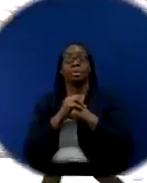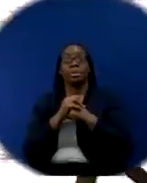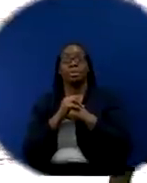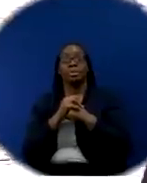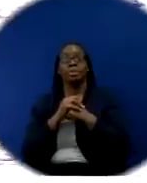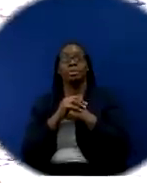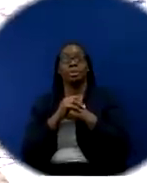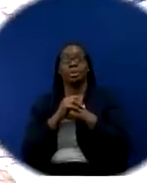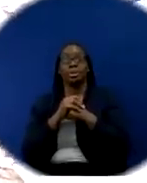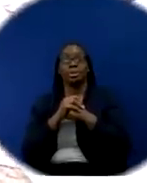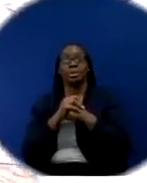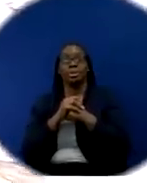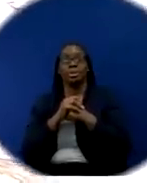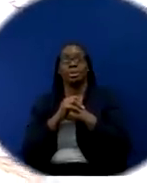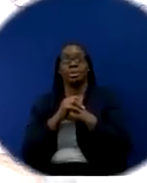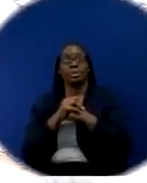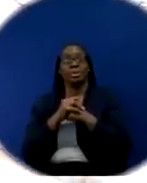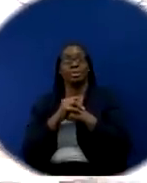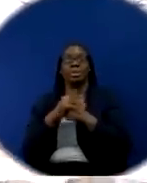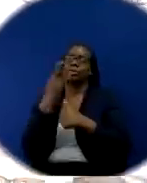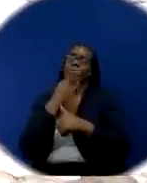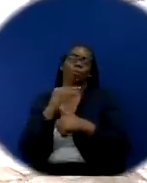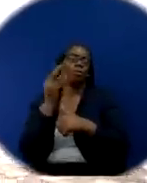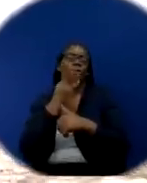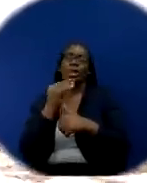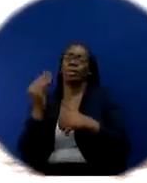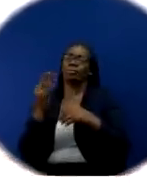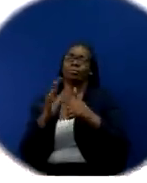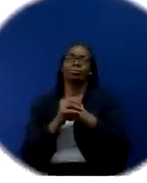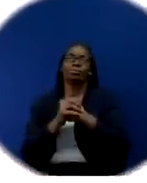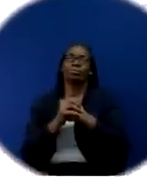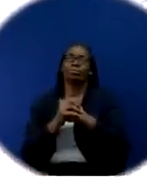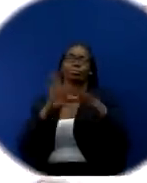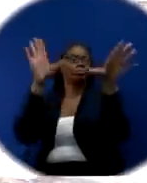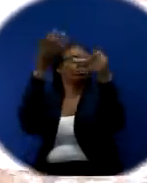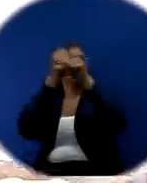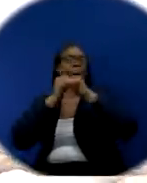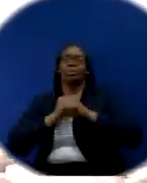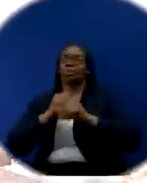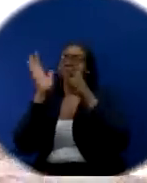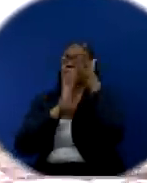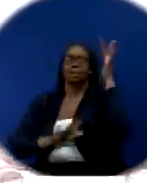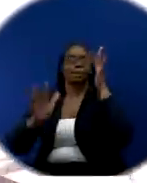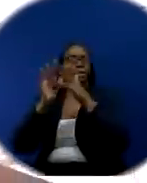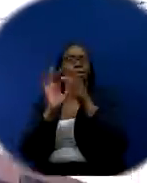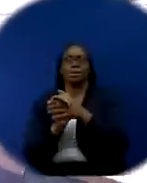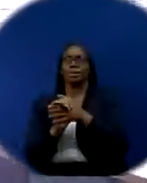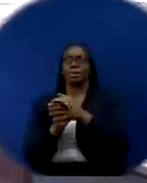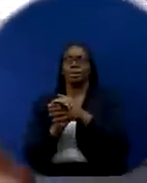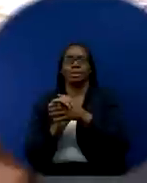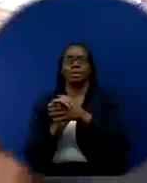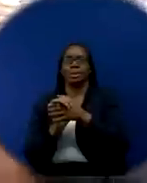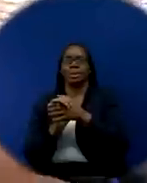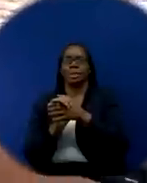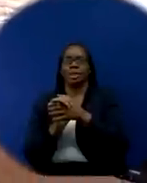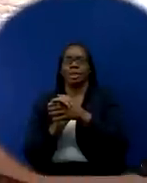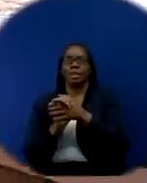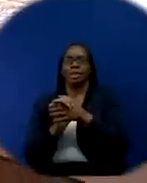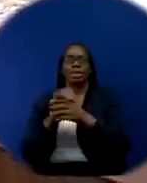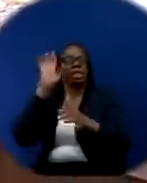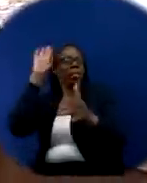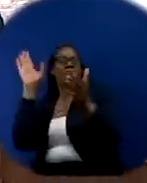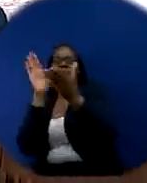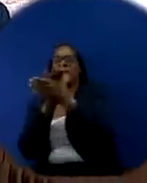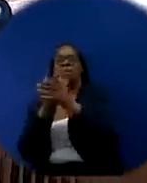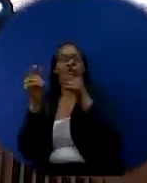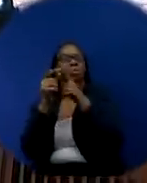Woo! 'Tis so sweet to trust in Jesus. Just to take him at his word, just to